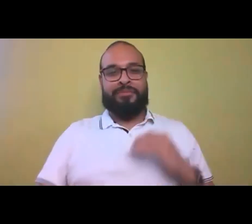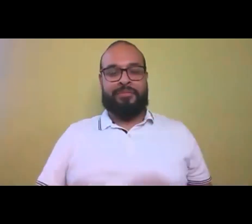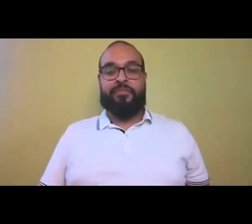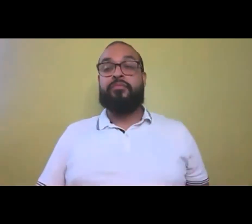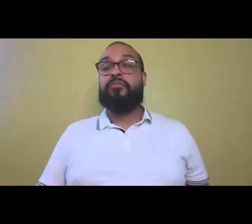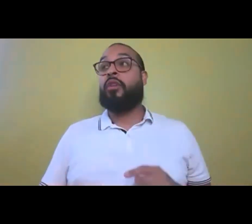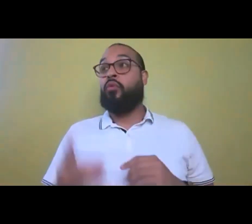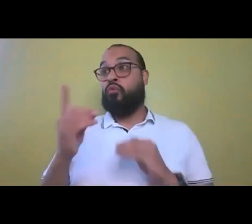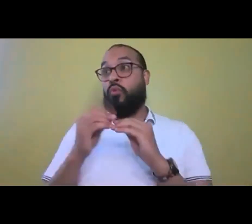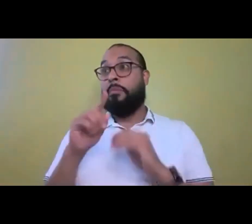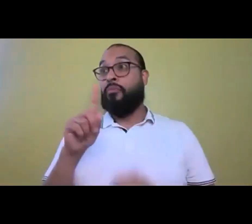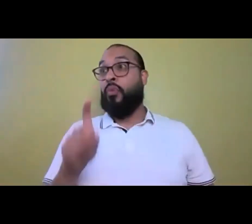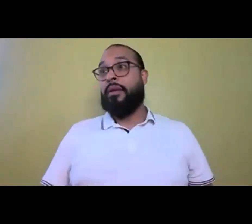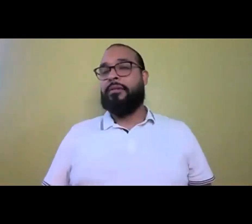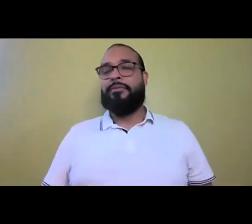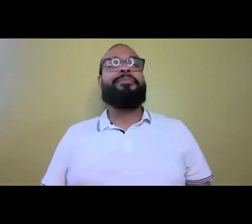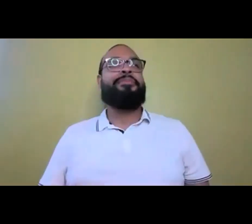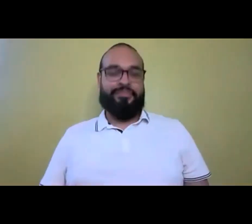question. Sure.